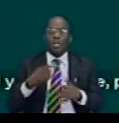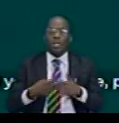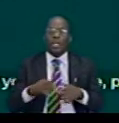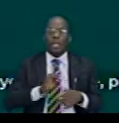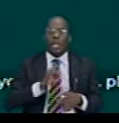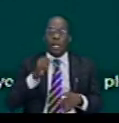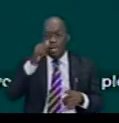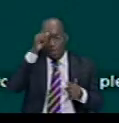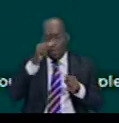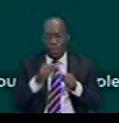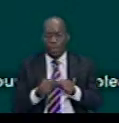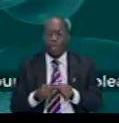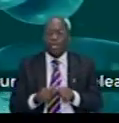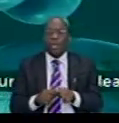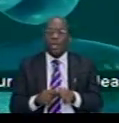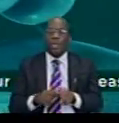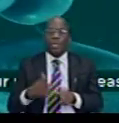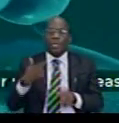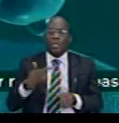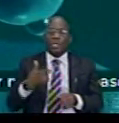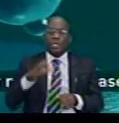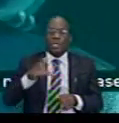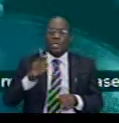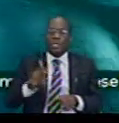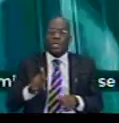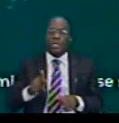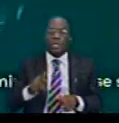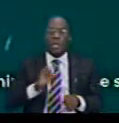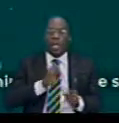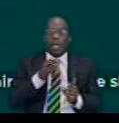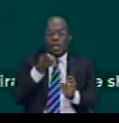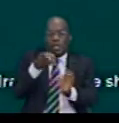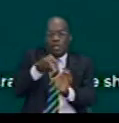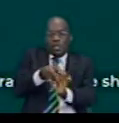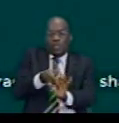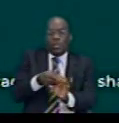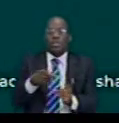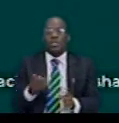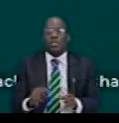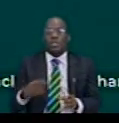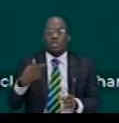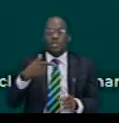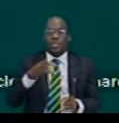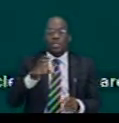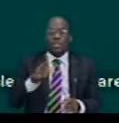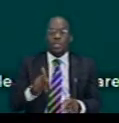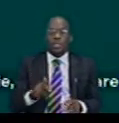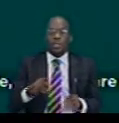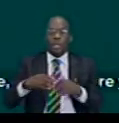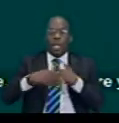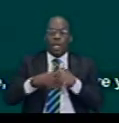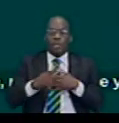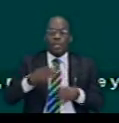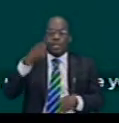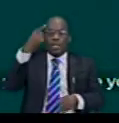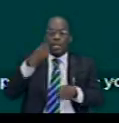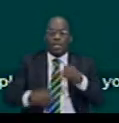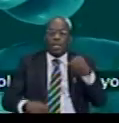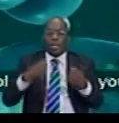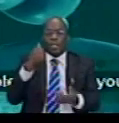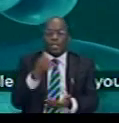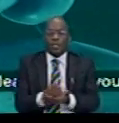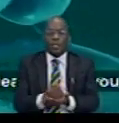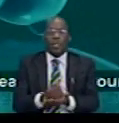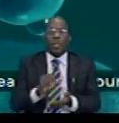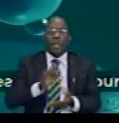GCK. I joined the GCK, and after the last amen, I received